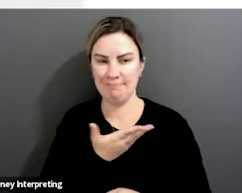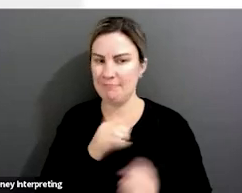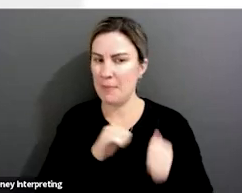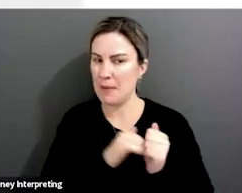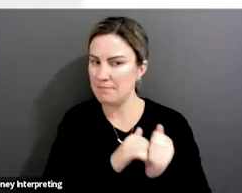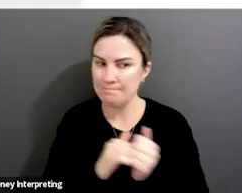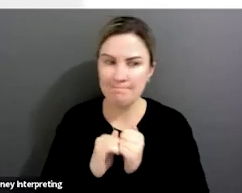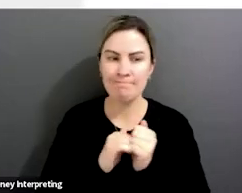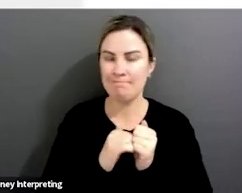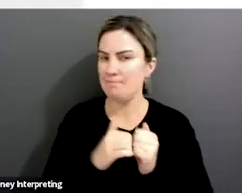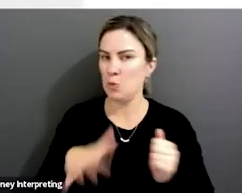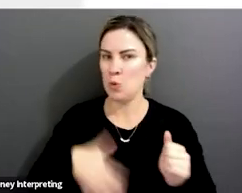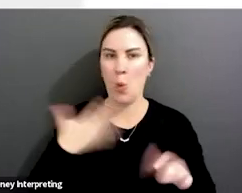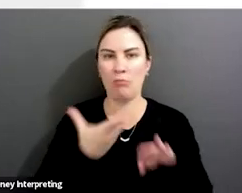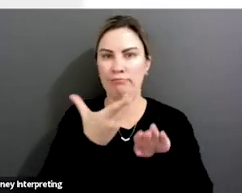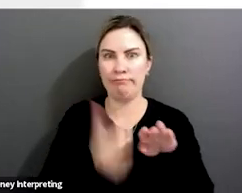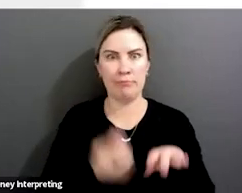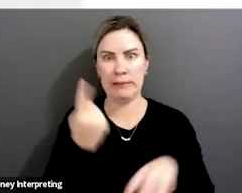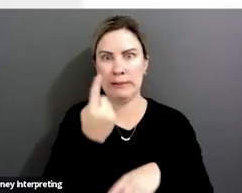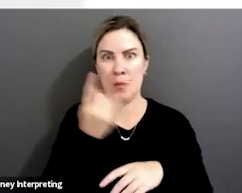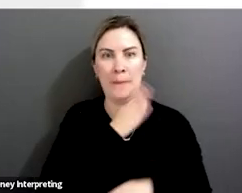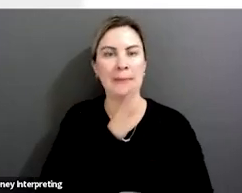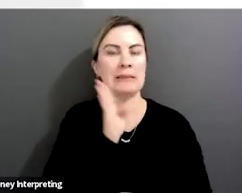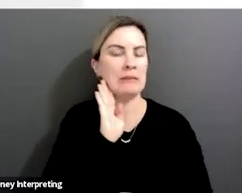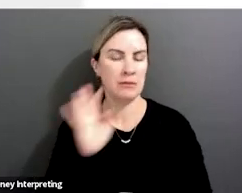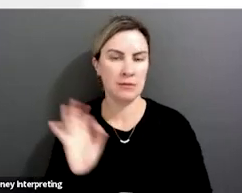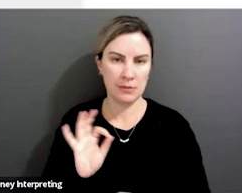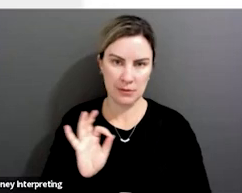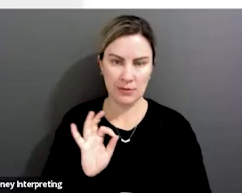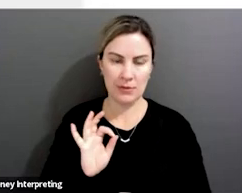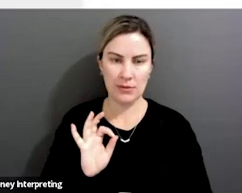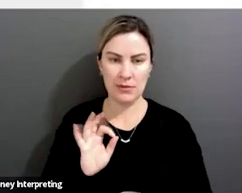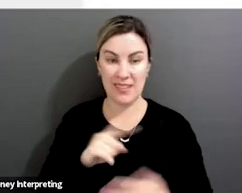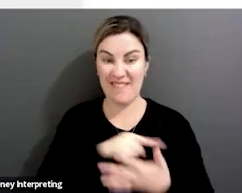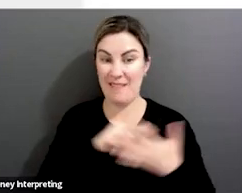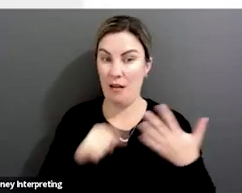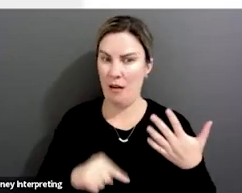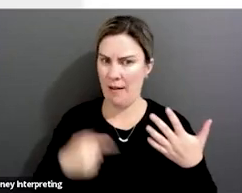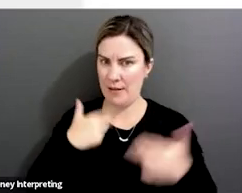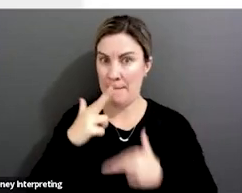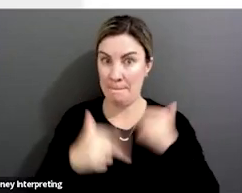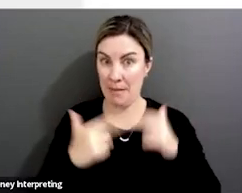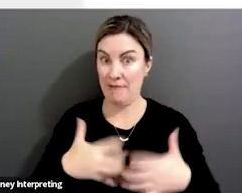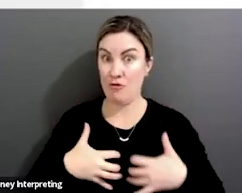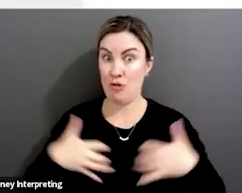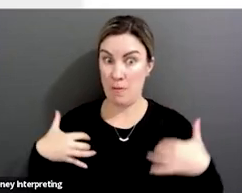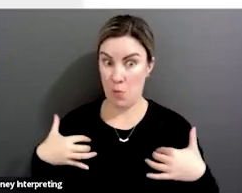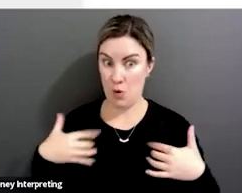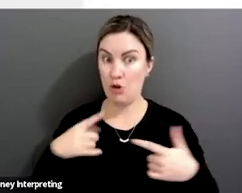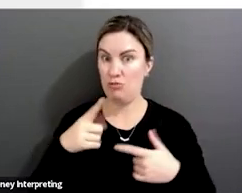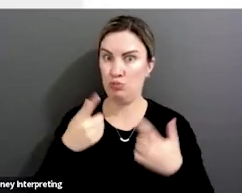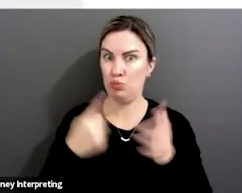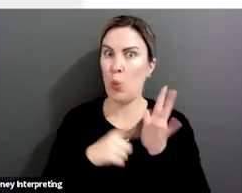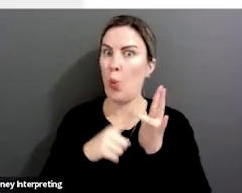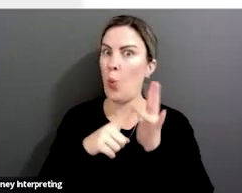practices that leave nobody behind. And it involves these 5 things. We build action-oriented frameworks and tools that people can